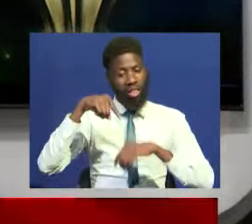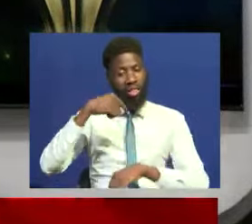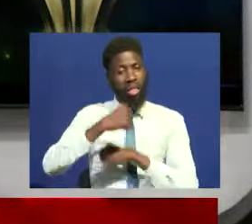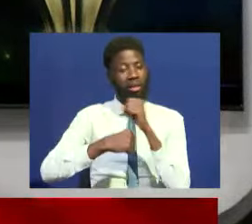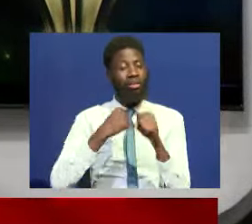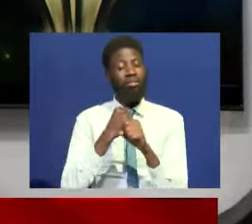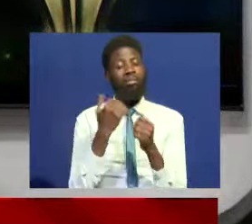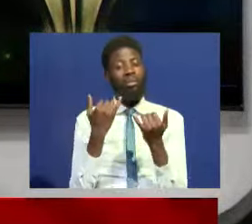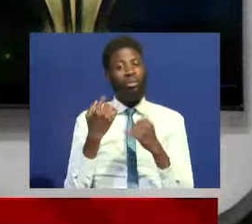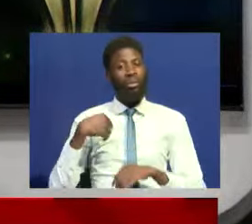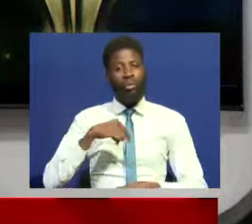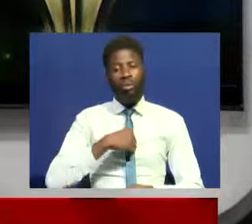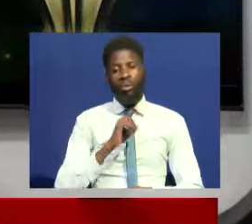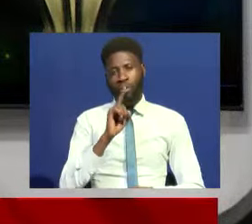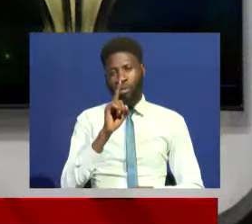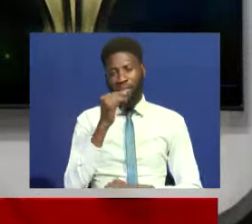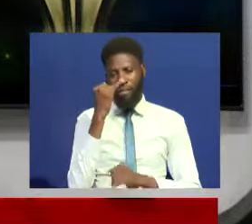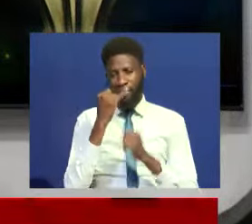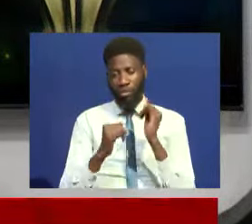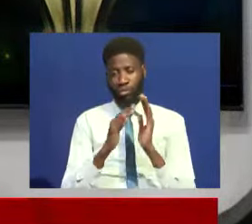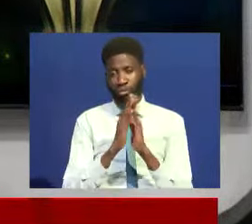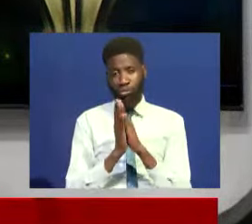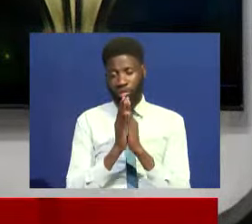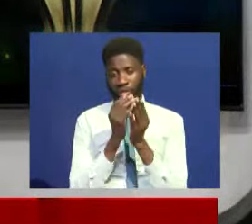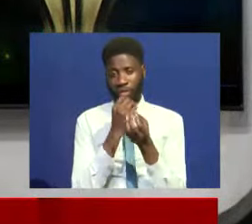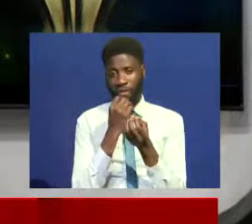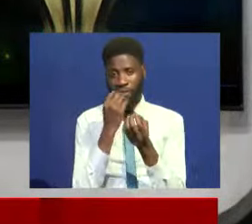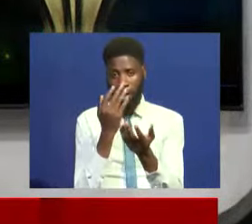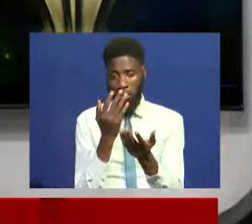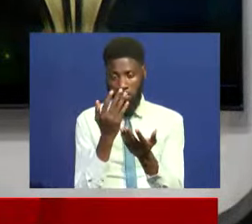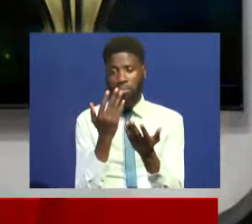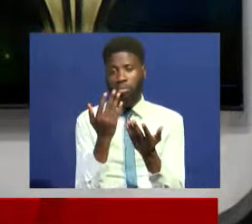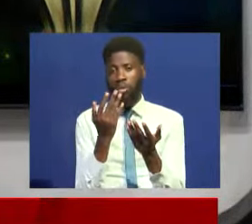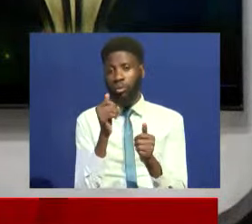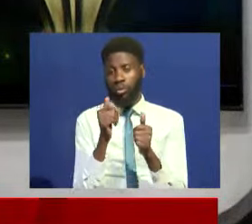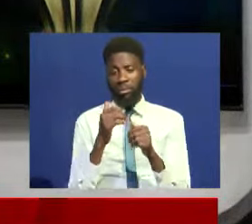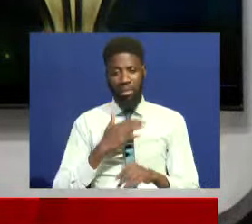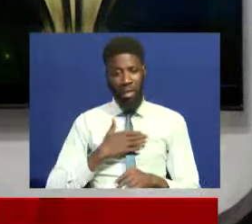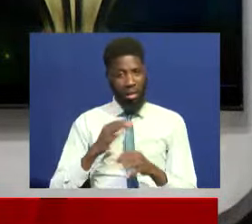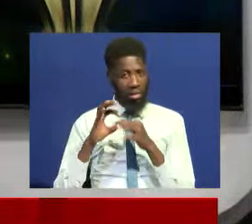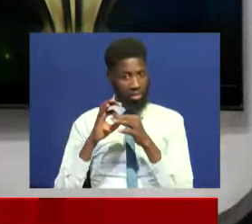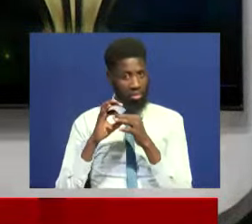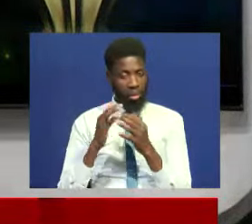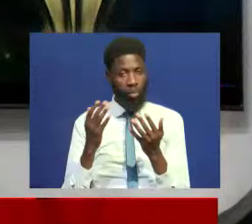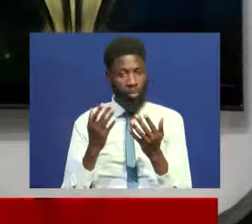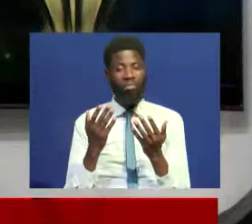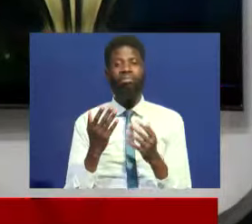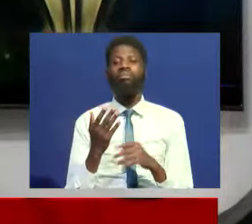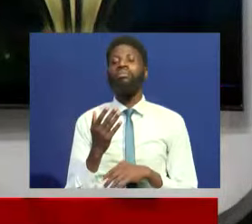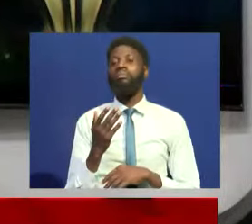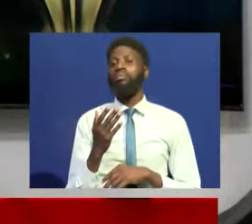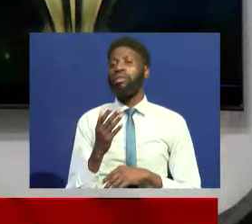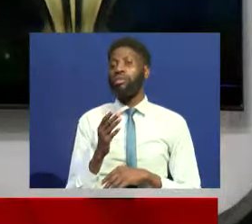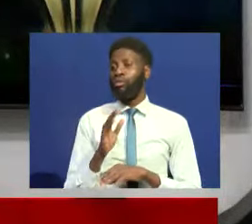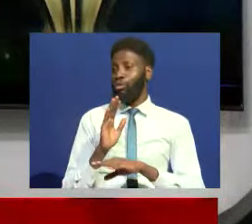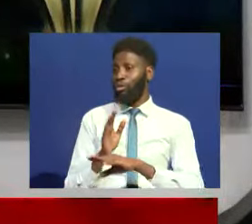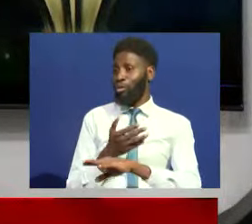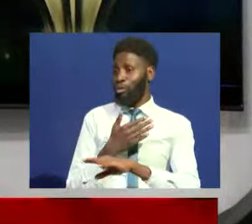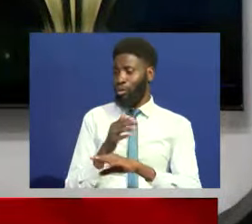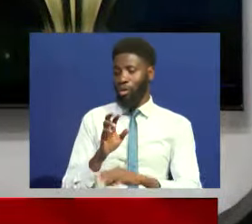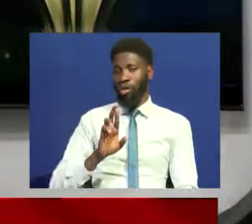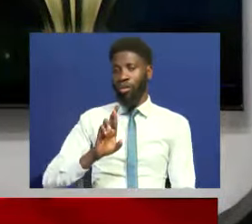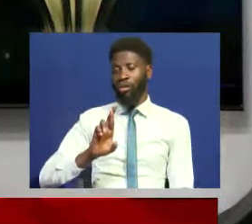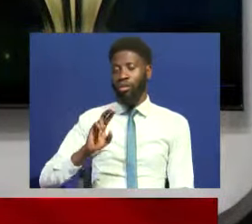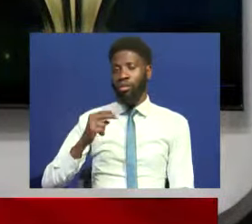Right, now we've got one last story that I'll leave you with. It's all about my culture, where Rhumba, a popular genre of music rooted in